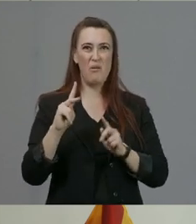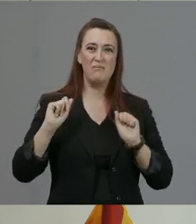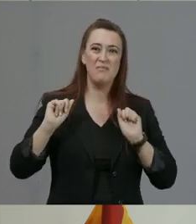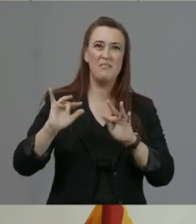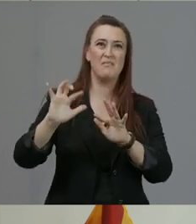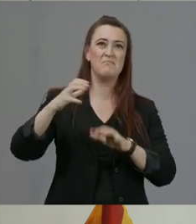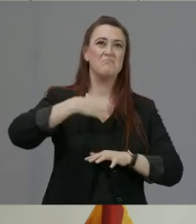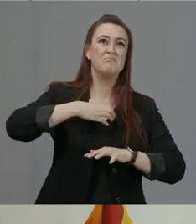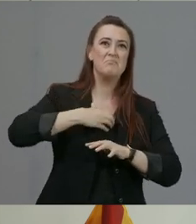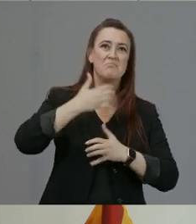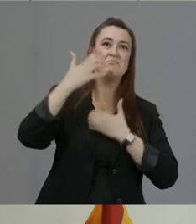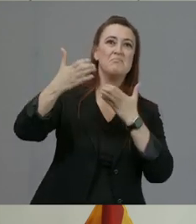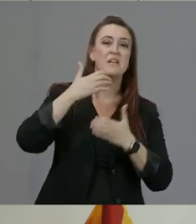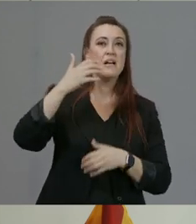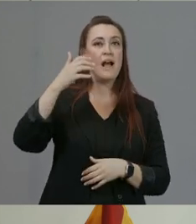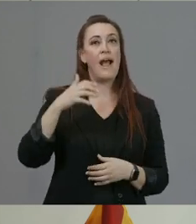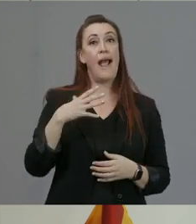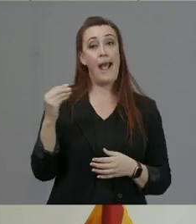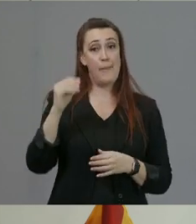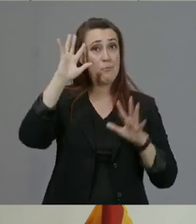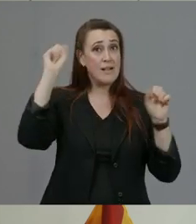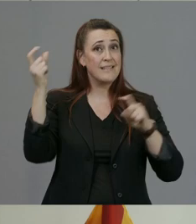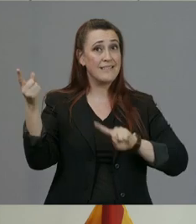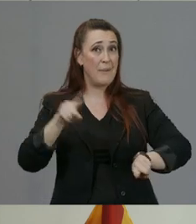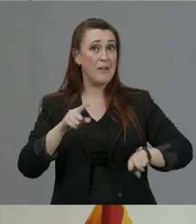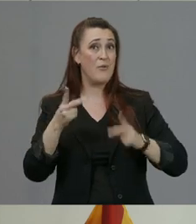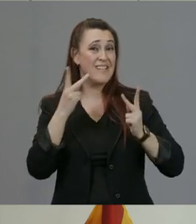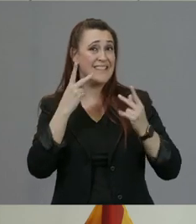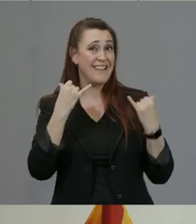Donald Trump comes to visit tomorrow. How much of an impact?